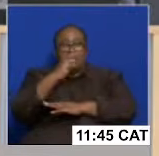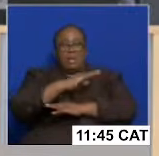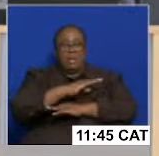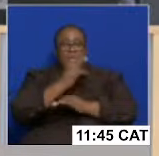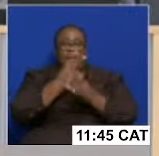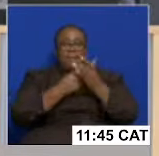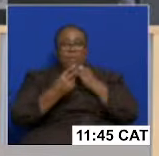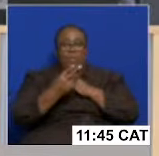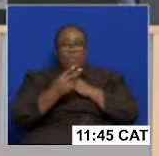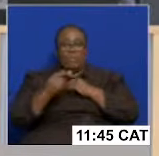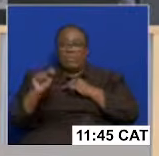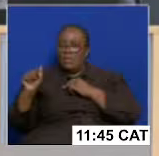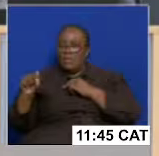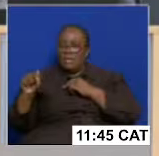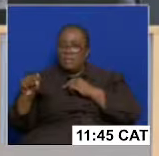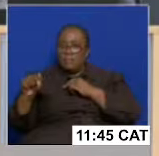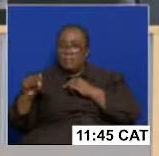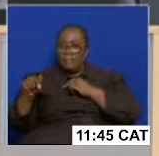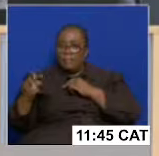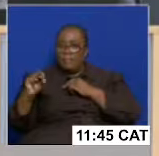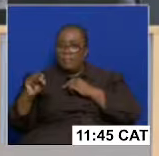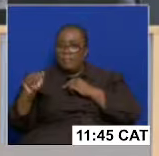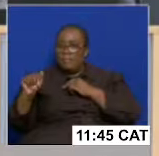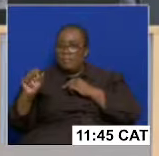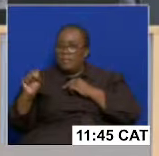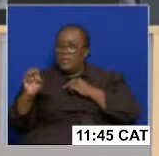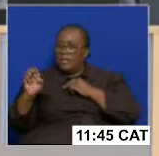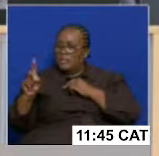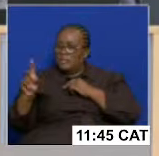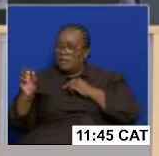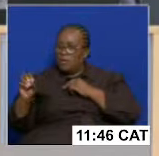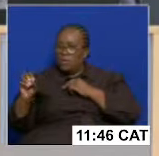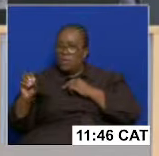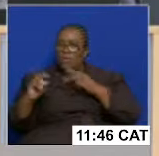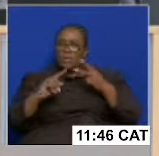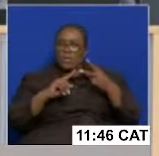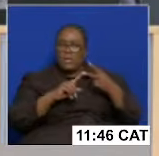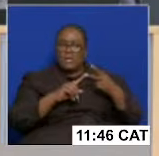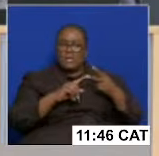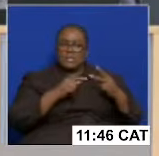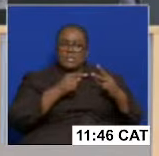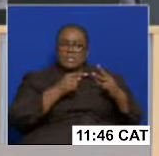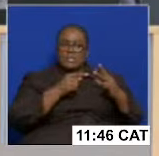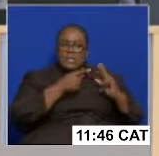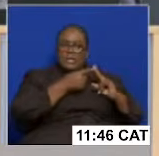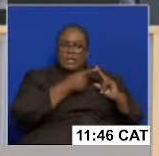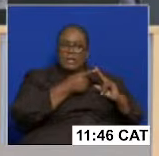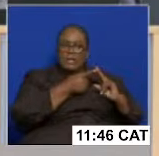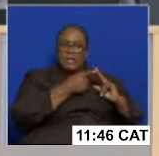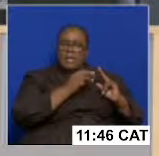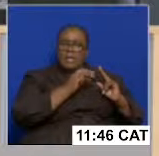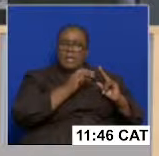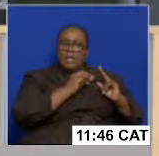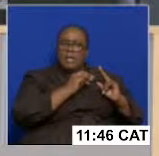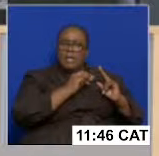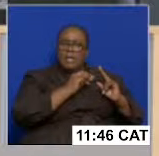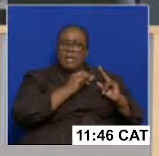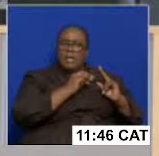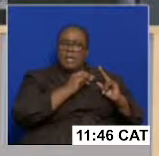allegedly, and Commissioner Mkhwanazi went to the address in Kilani?